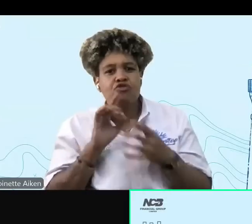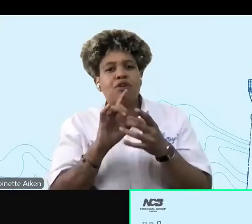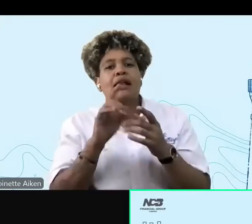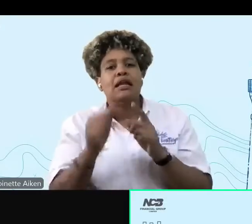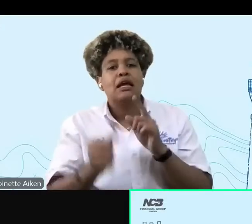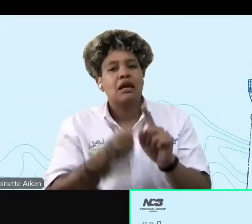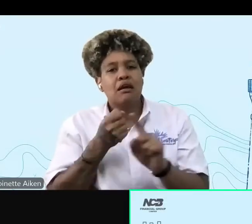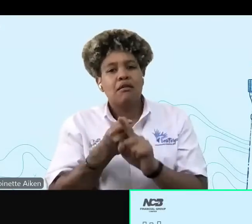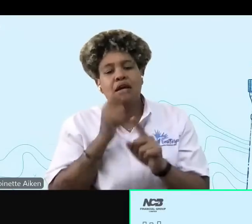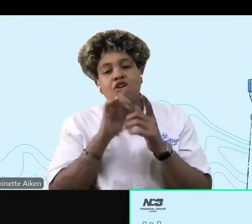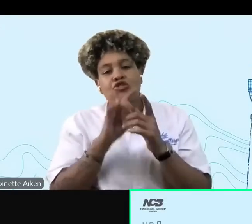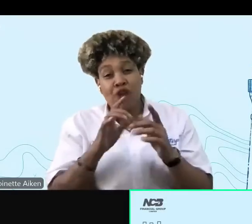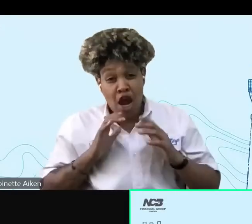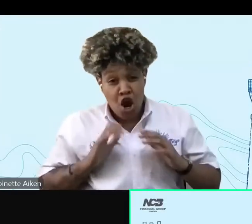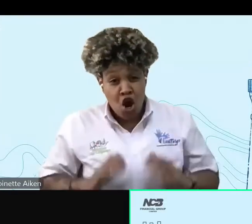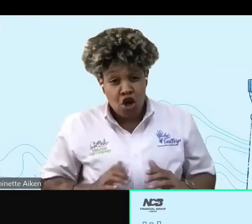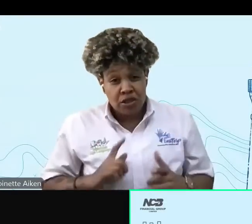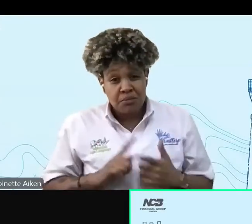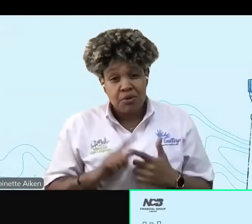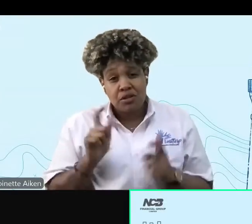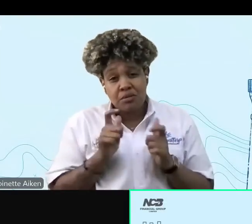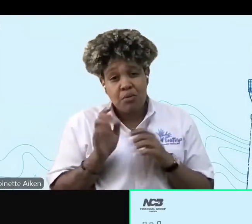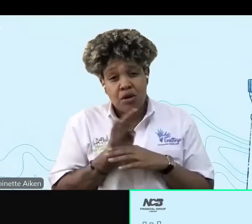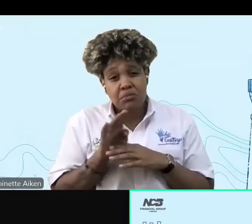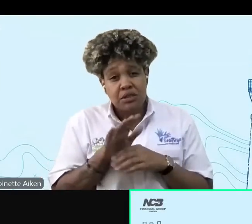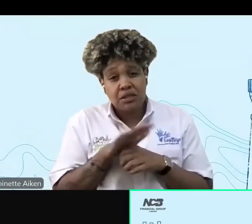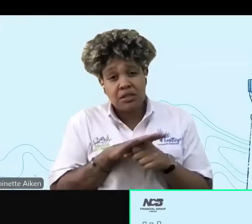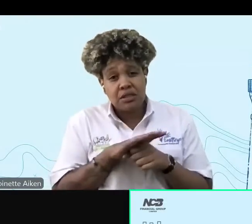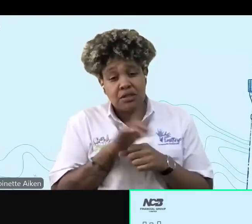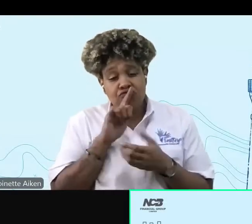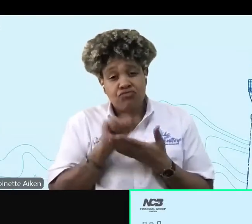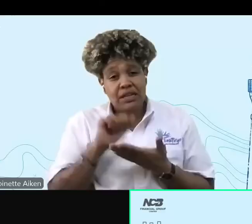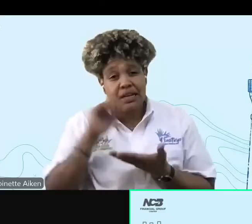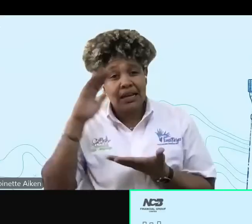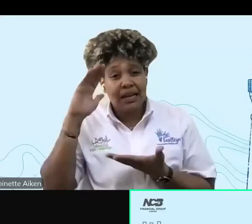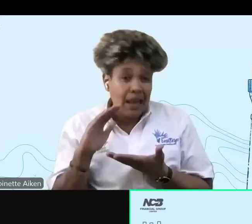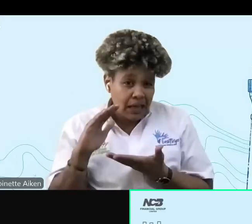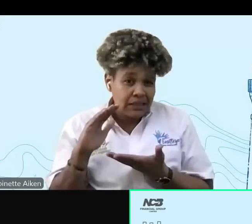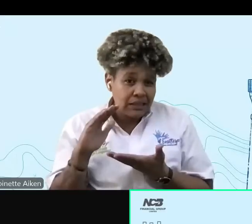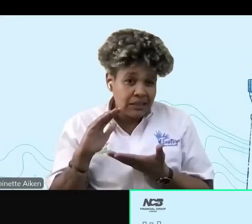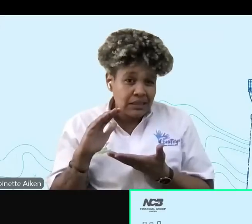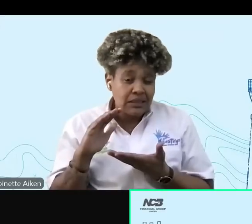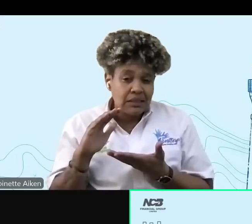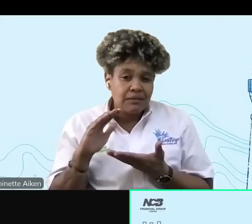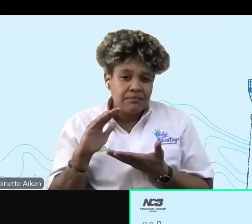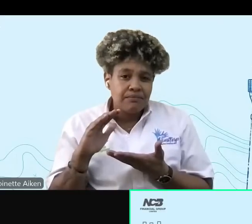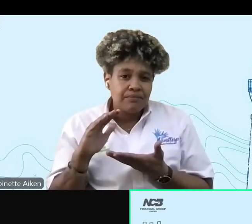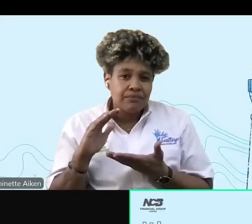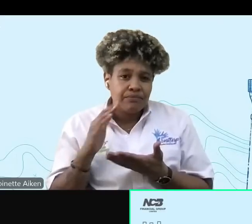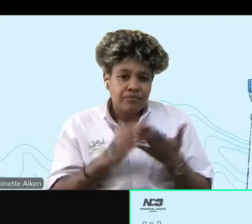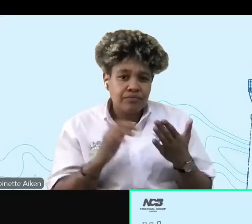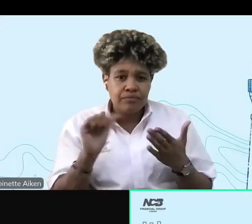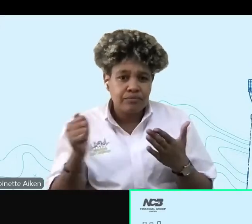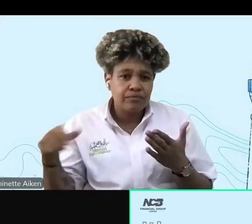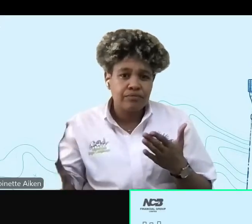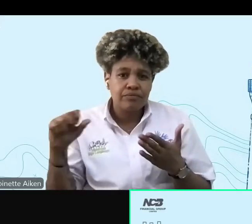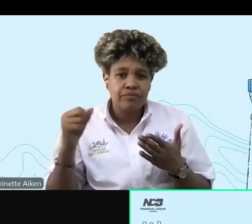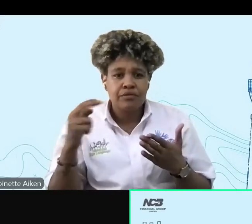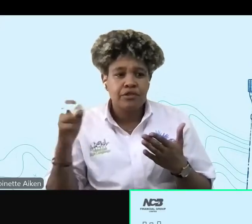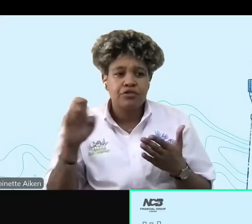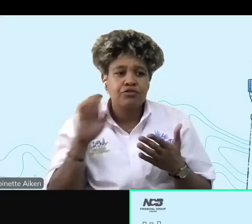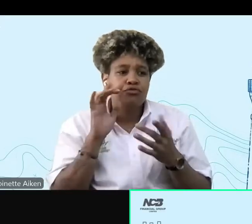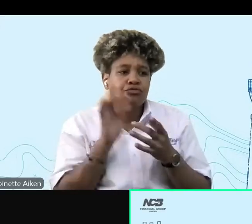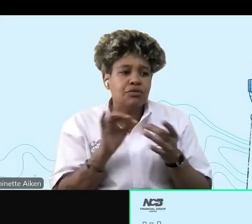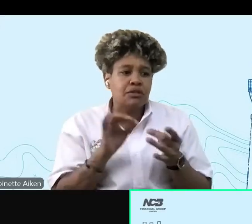the consumer and SME area is actually less than some others. As Cherie mentioned, we're not